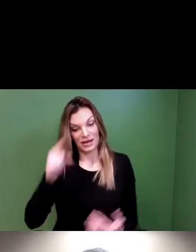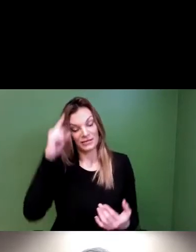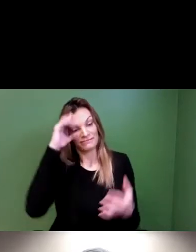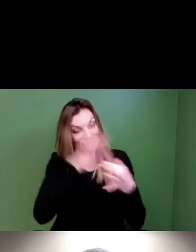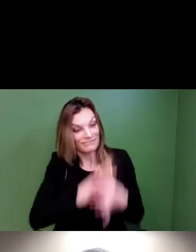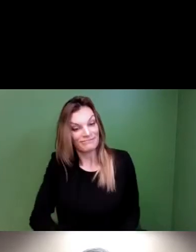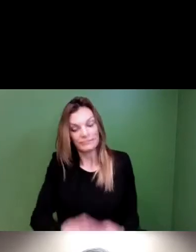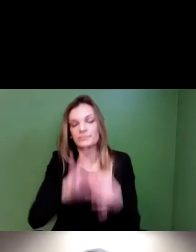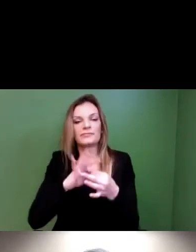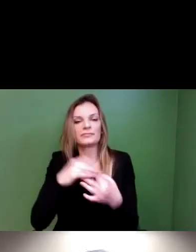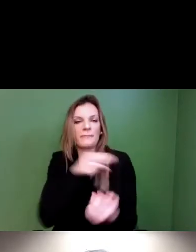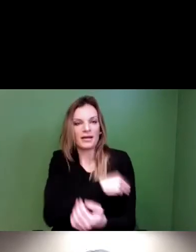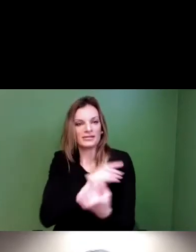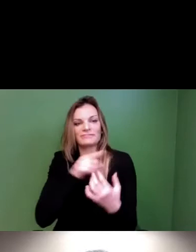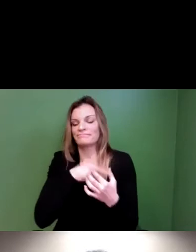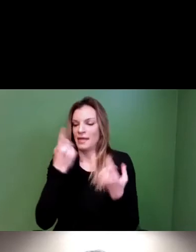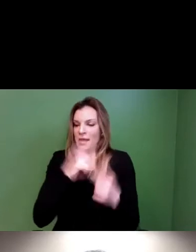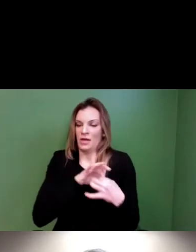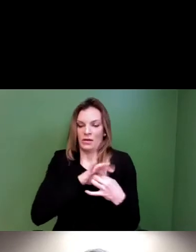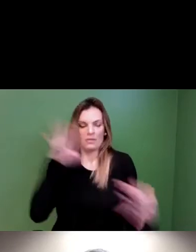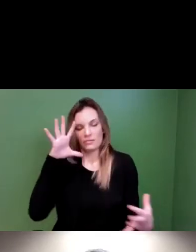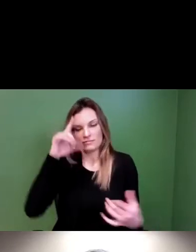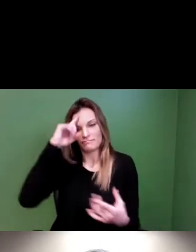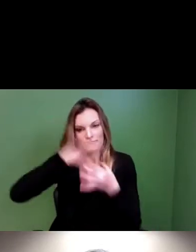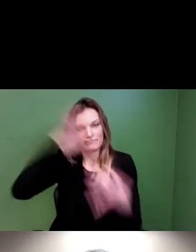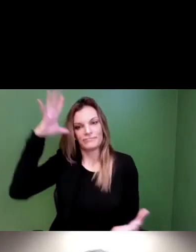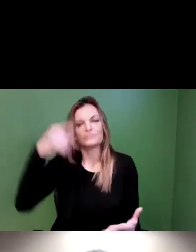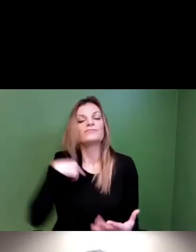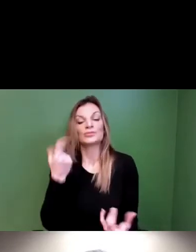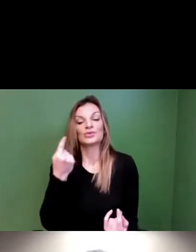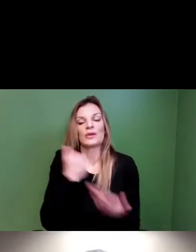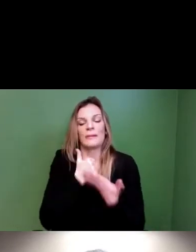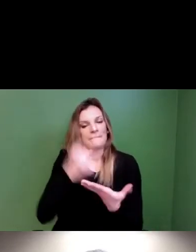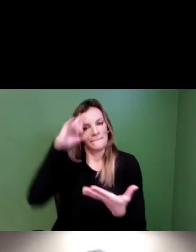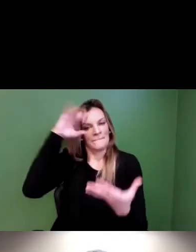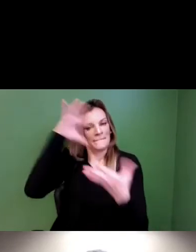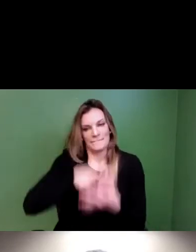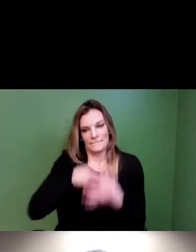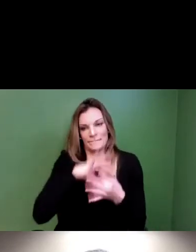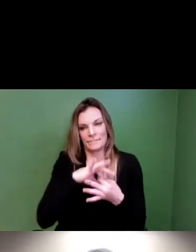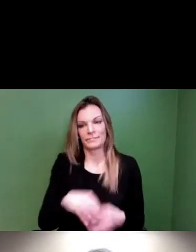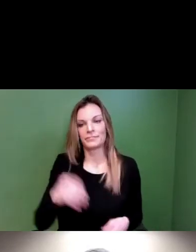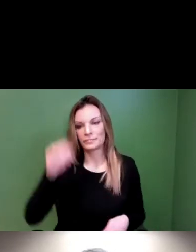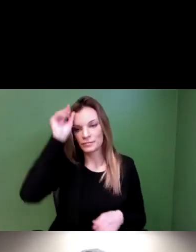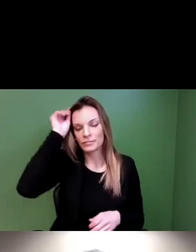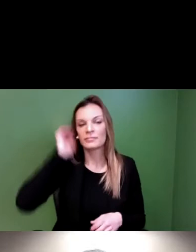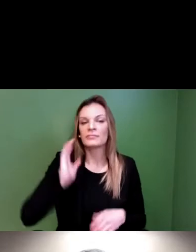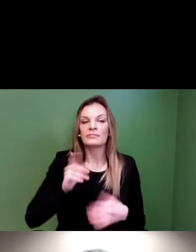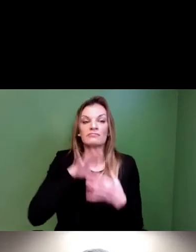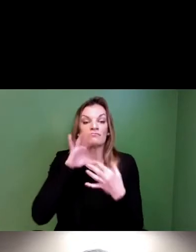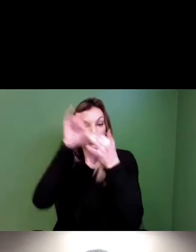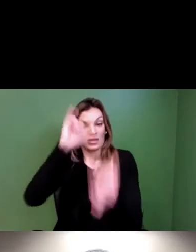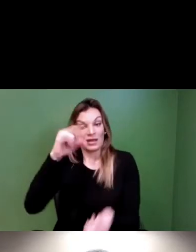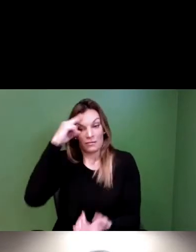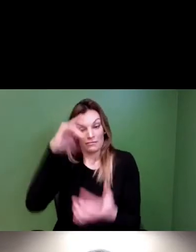with the electrical stimulation and do that for you. Then eventually, the brain may relearn that, may be